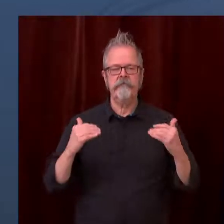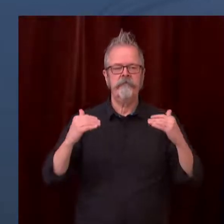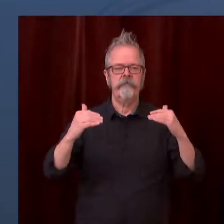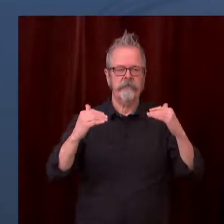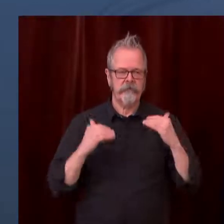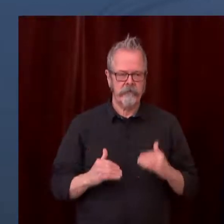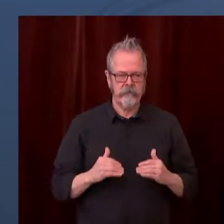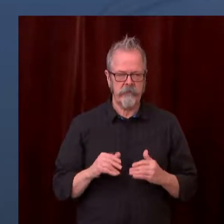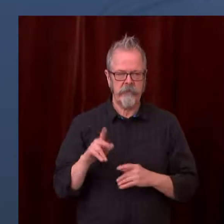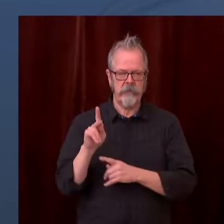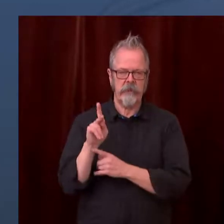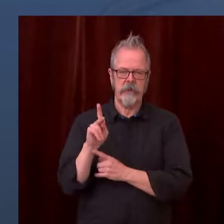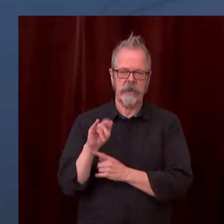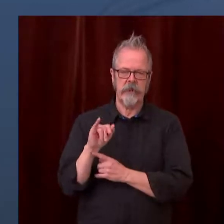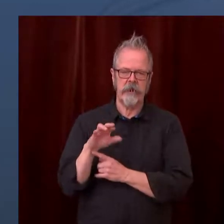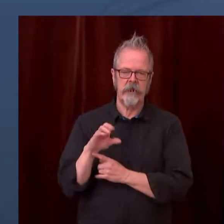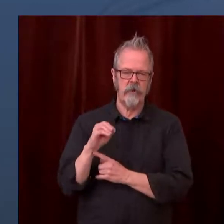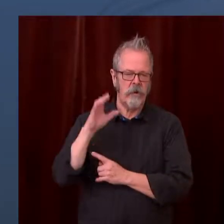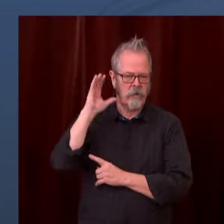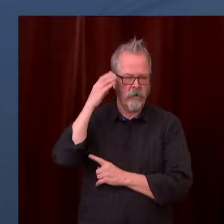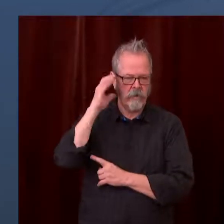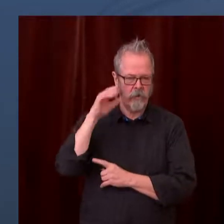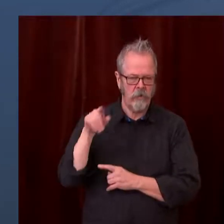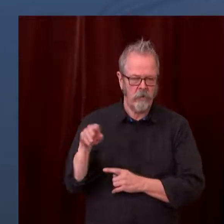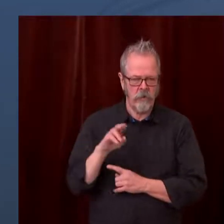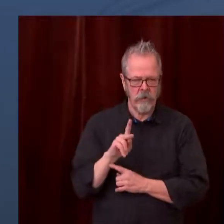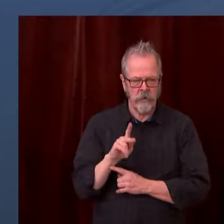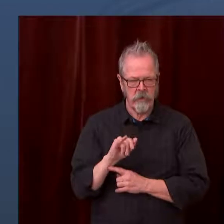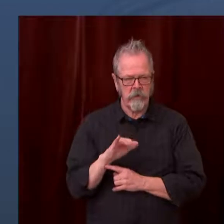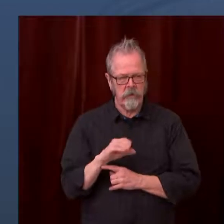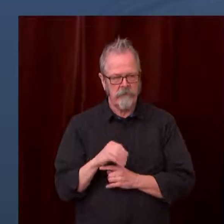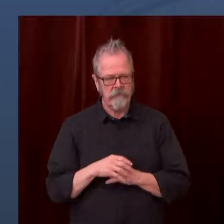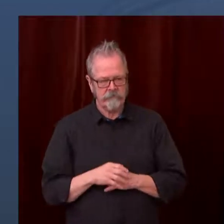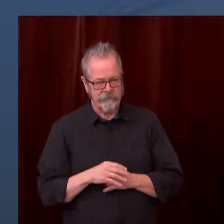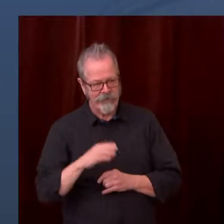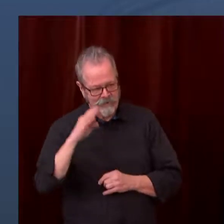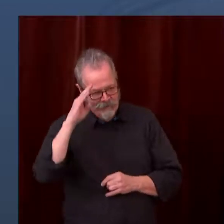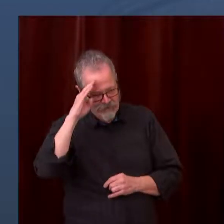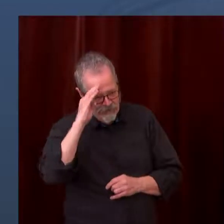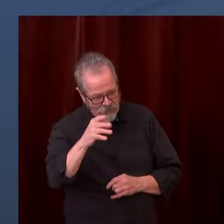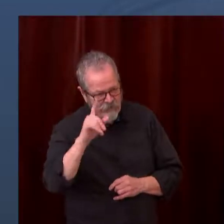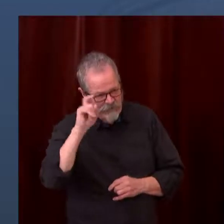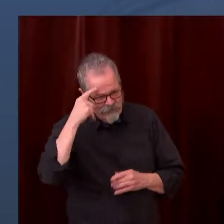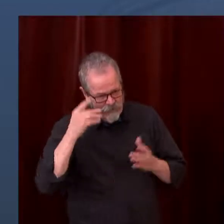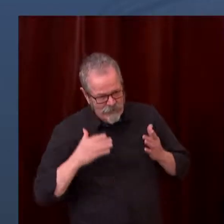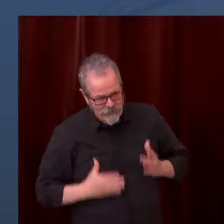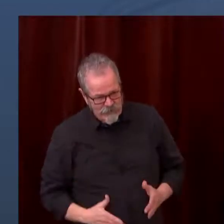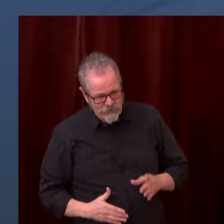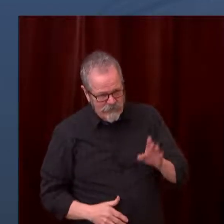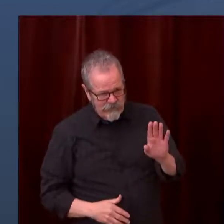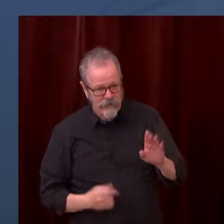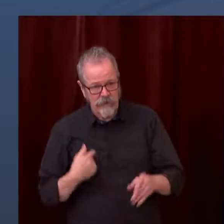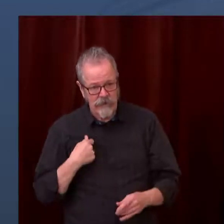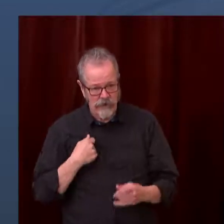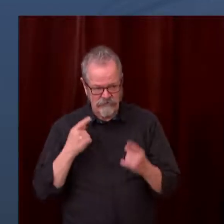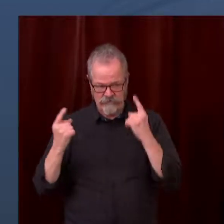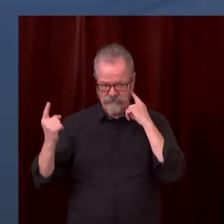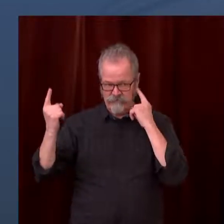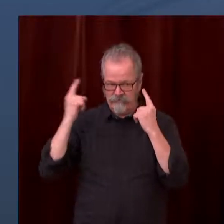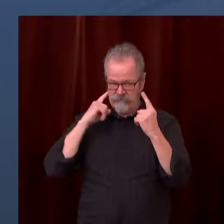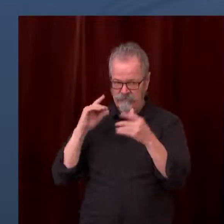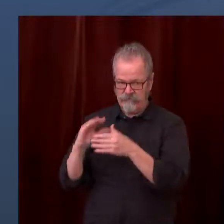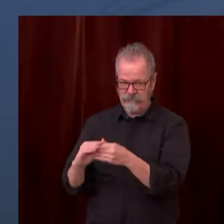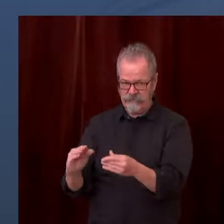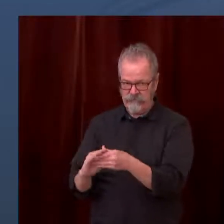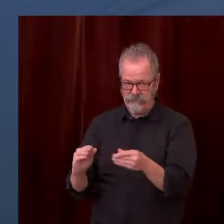Hi, Governor. I'm hearing from multiple parents from large school districts who are being told that the 6-foot distance requirement is what is stopping their schools from